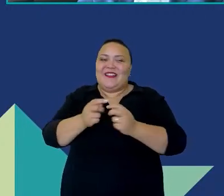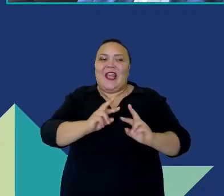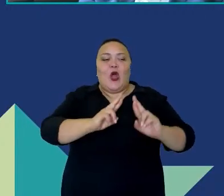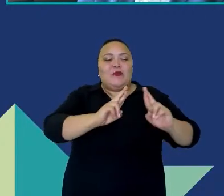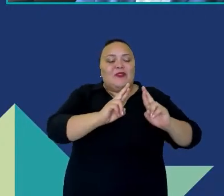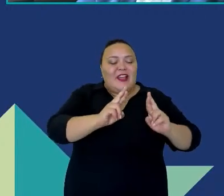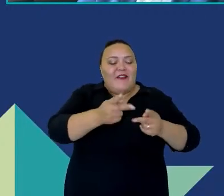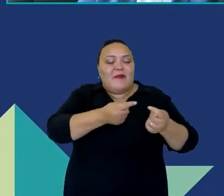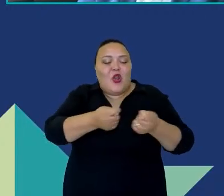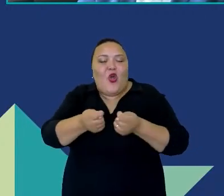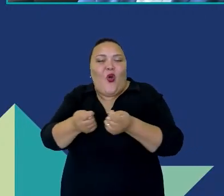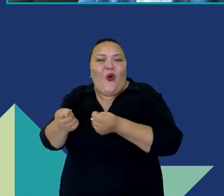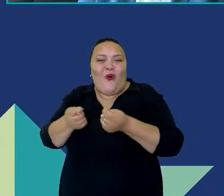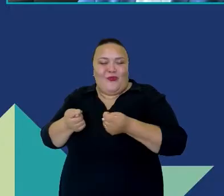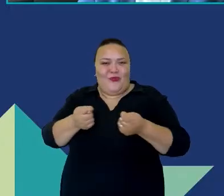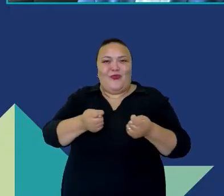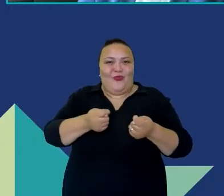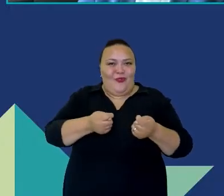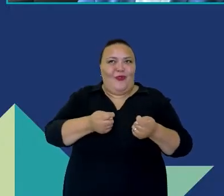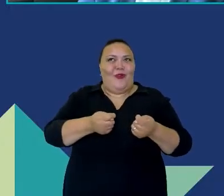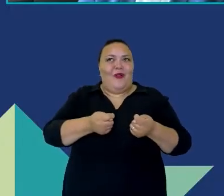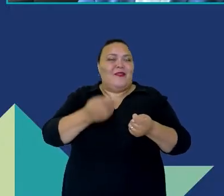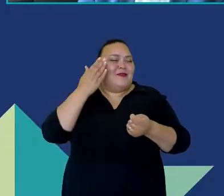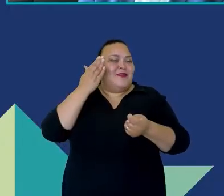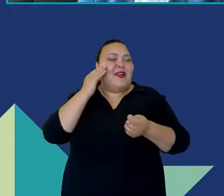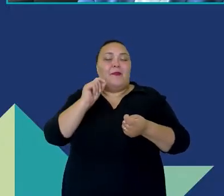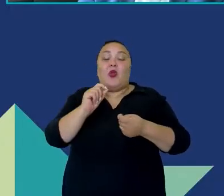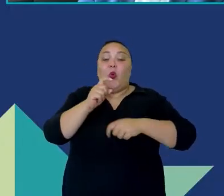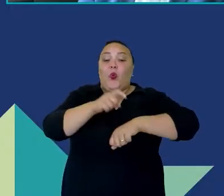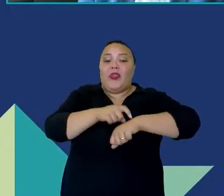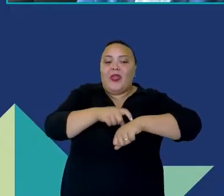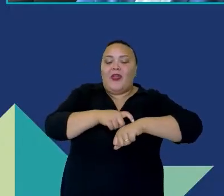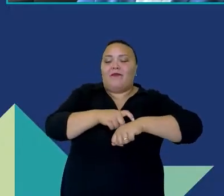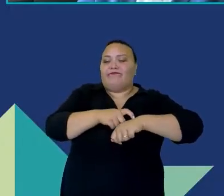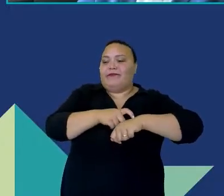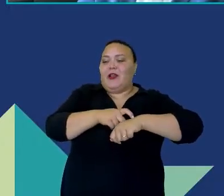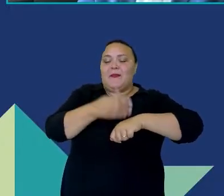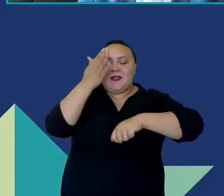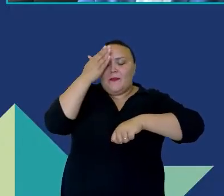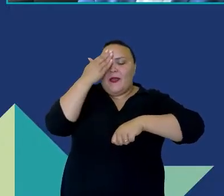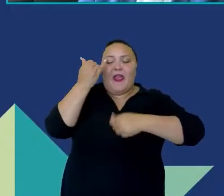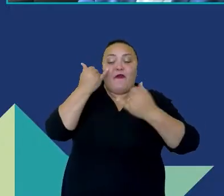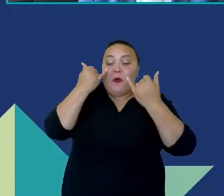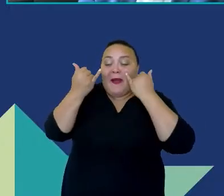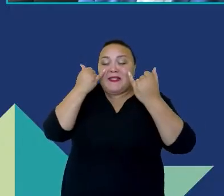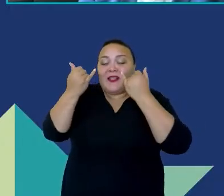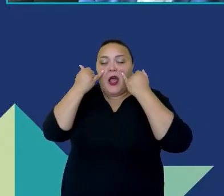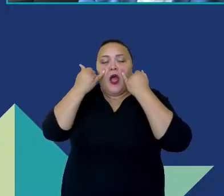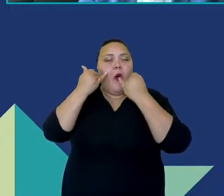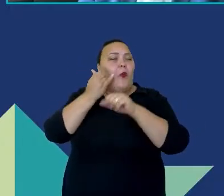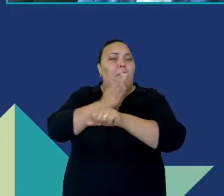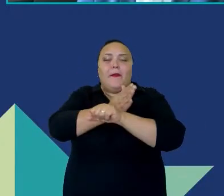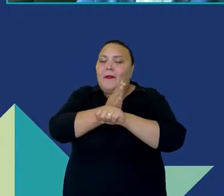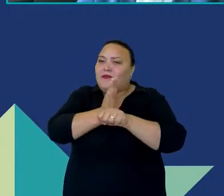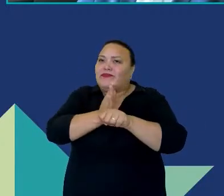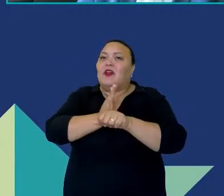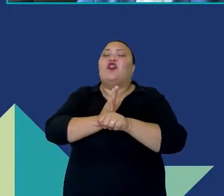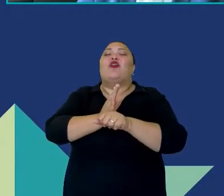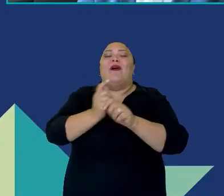or weekly, and you can check where the beach is. And in their case, you can see that the